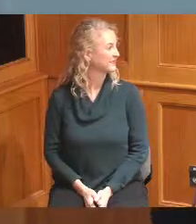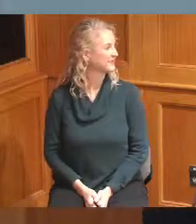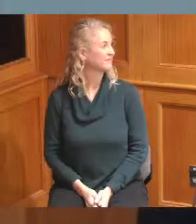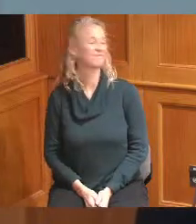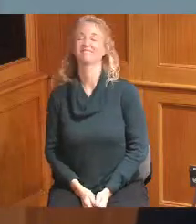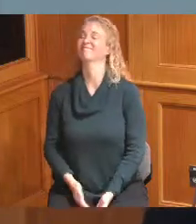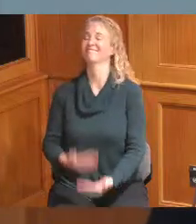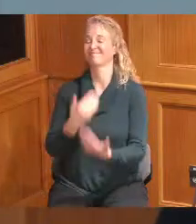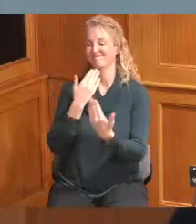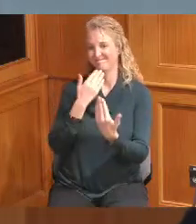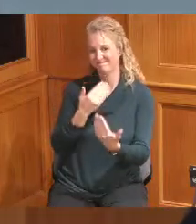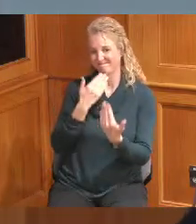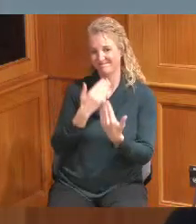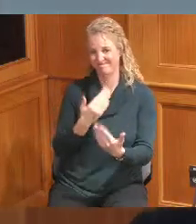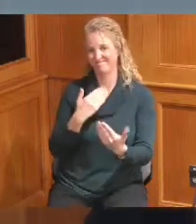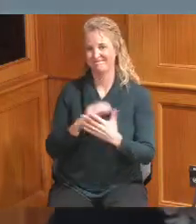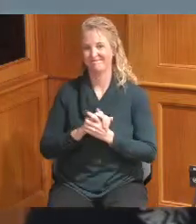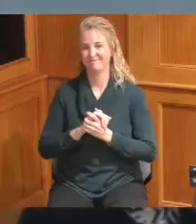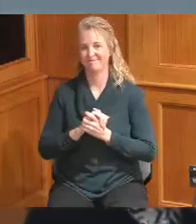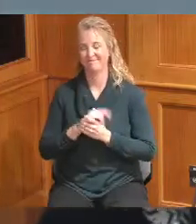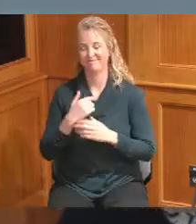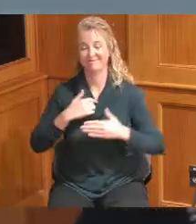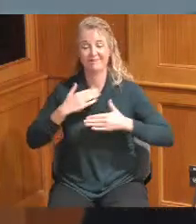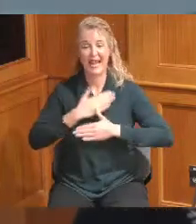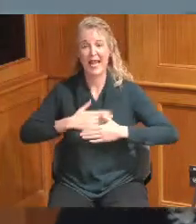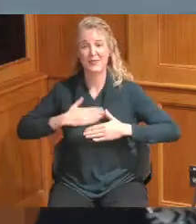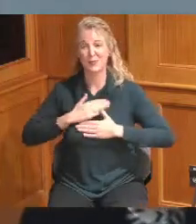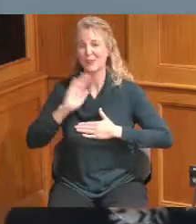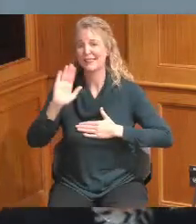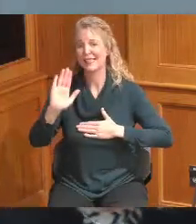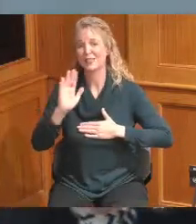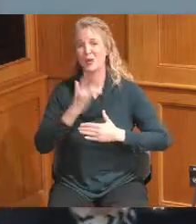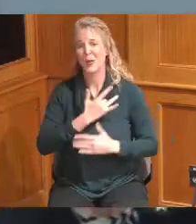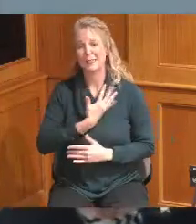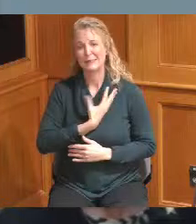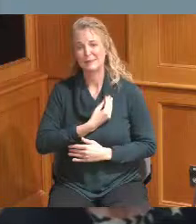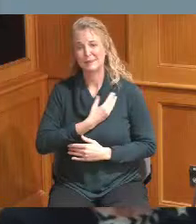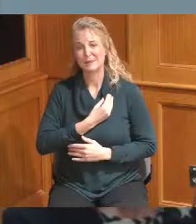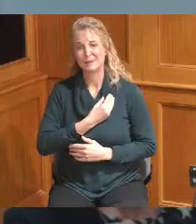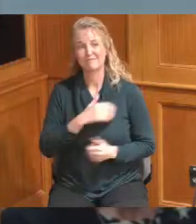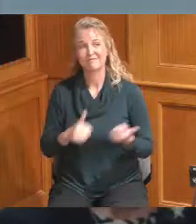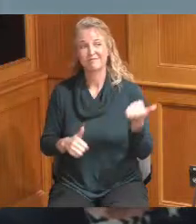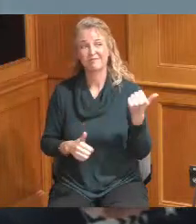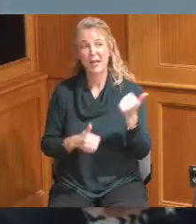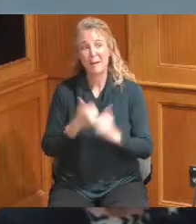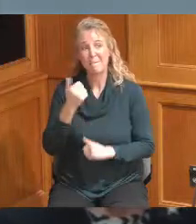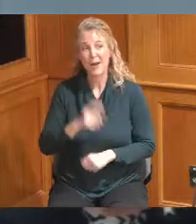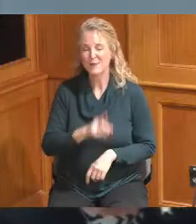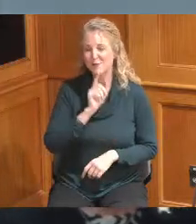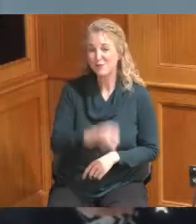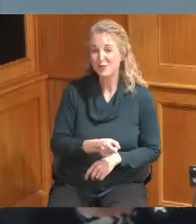Thank you, Commissioners. I appreciate the kind words, and most of that stuff in there is true.